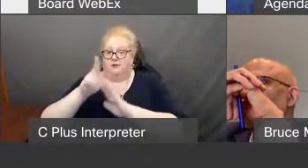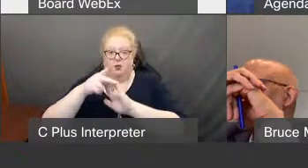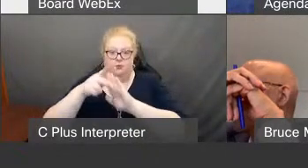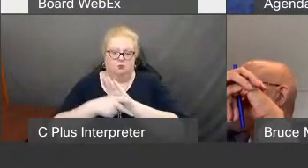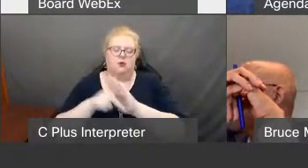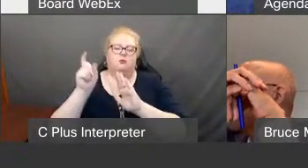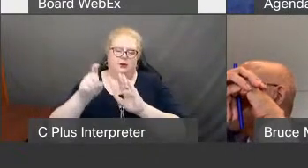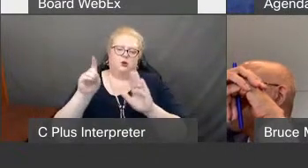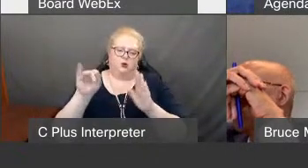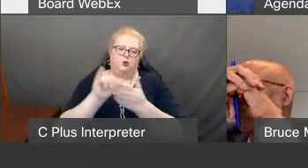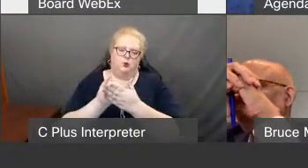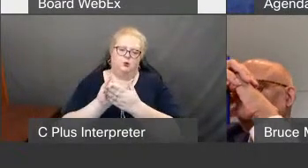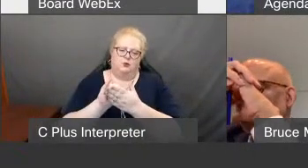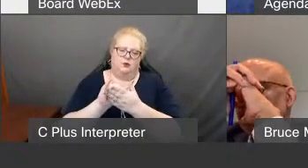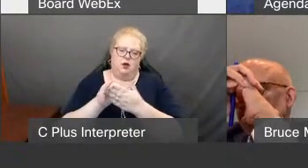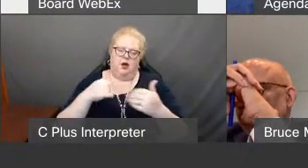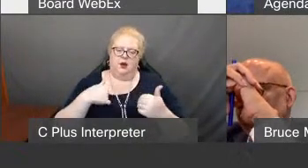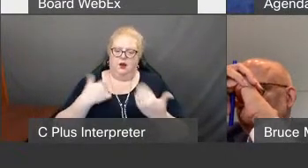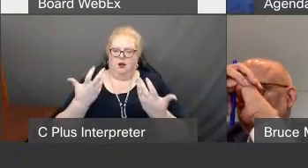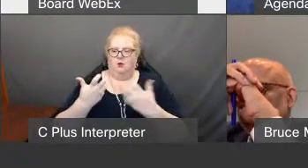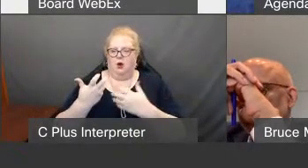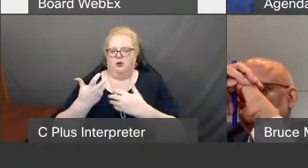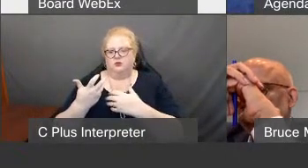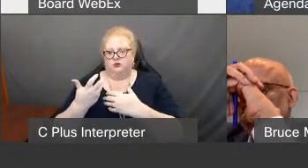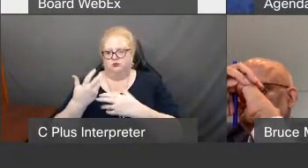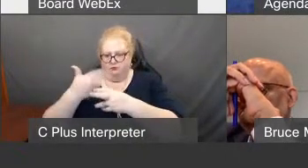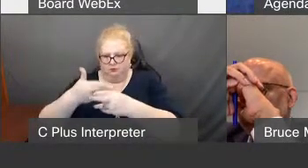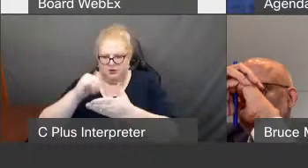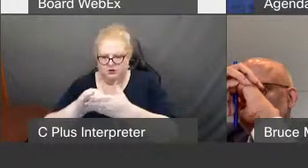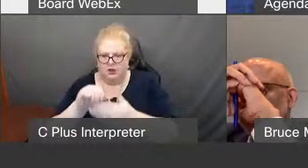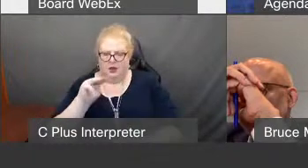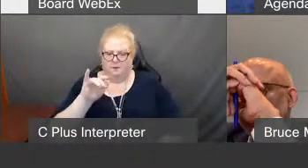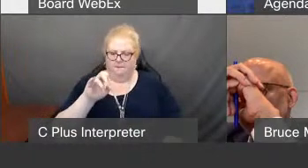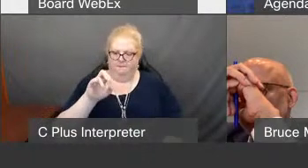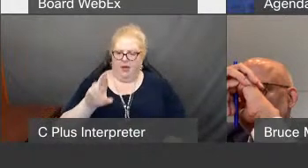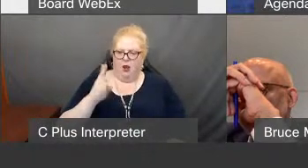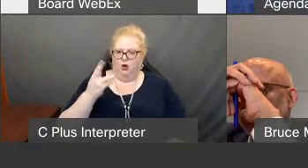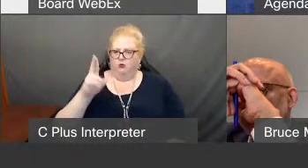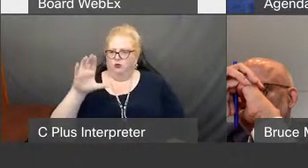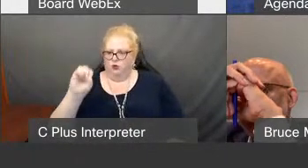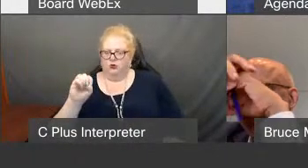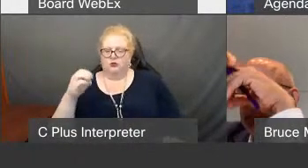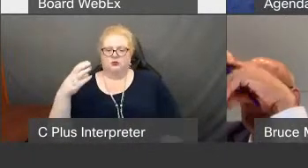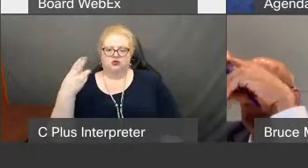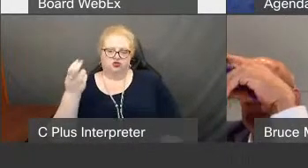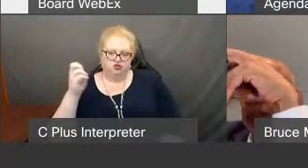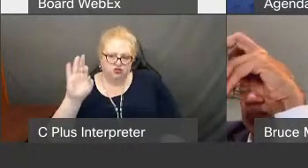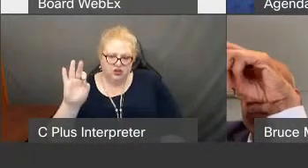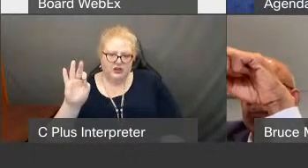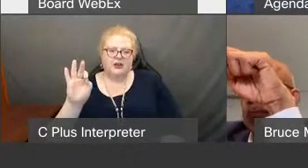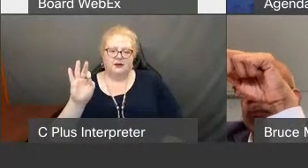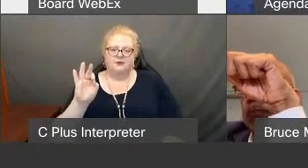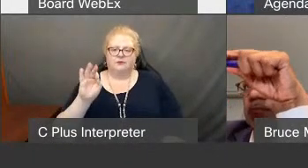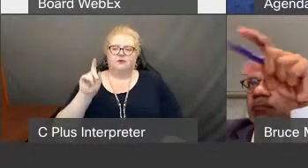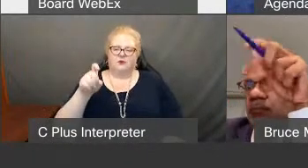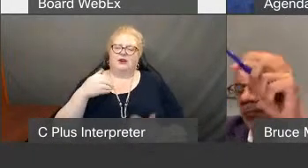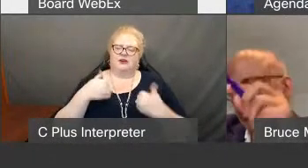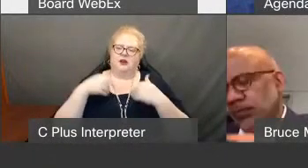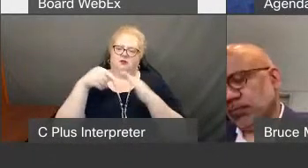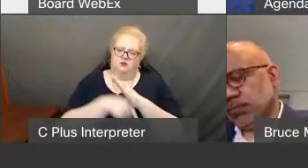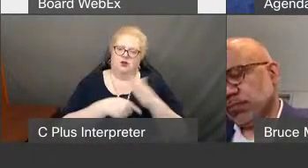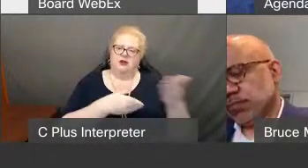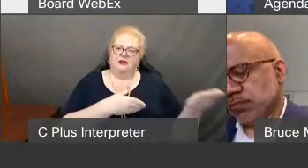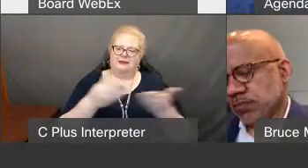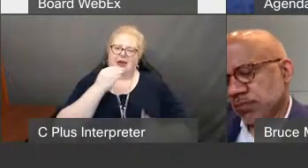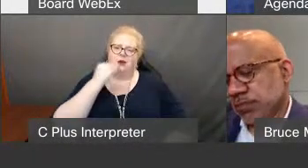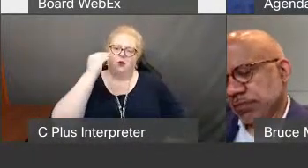memo for your reference, I can get this back to you. But Mayor and Bruce and Chief, I would encourage us to develop a comprehensive take-home car